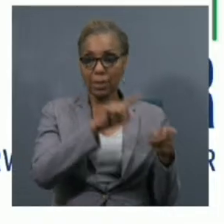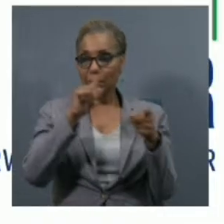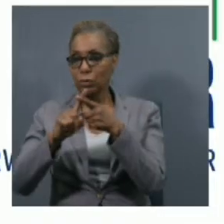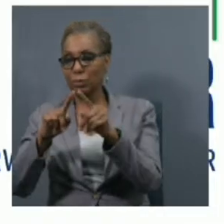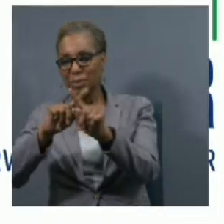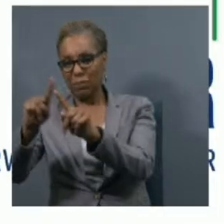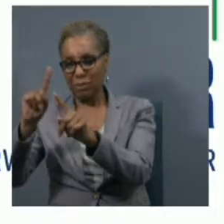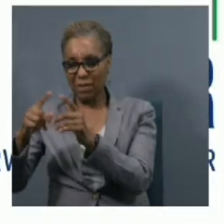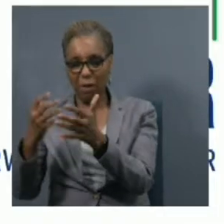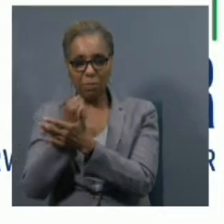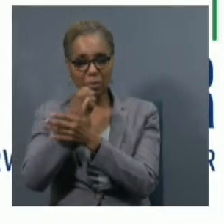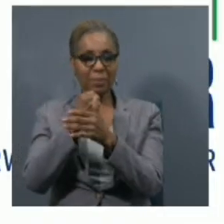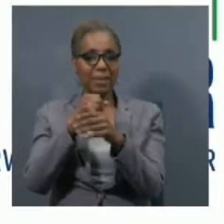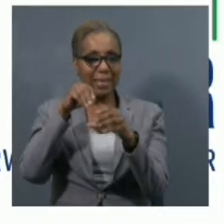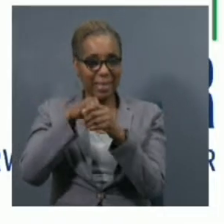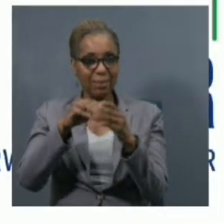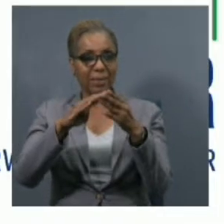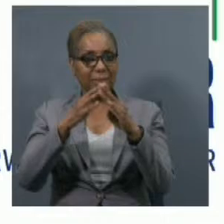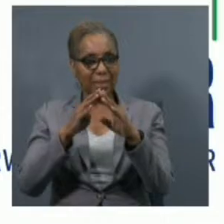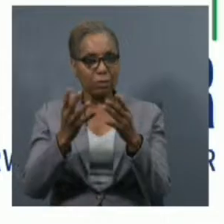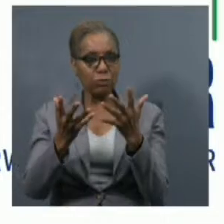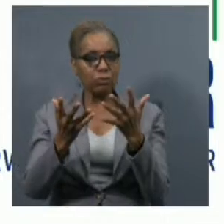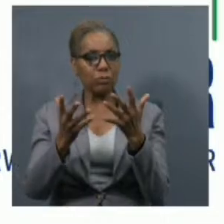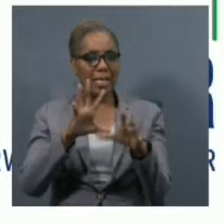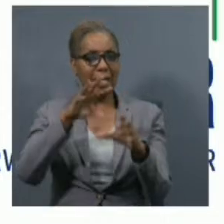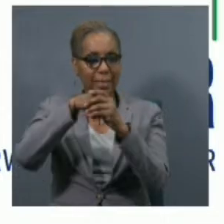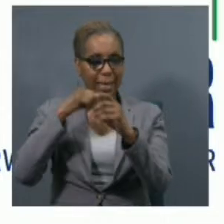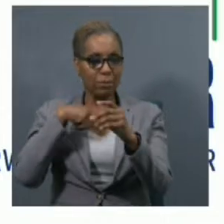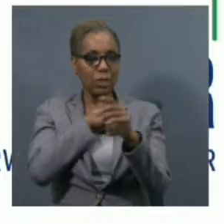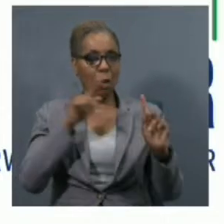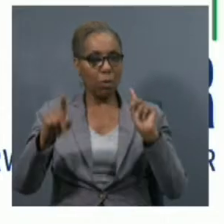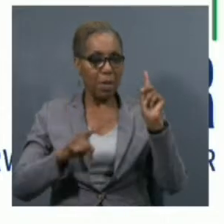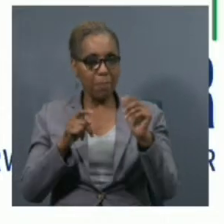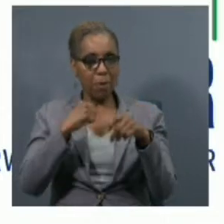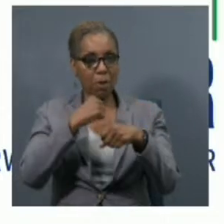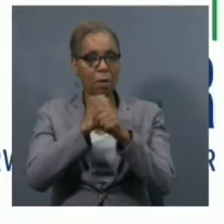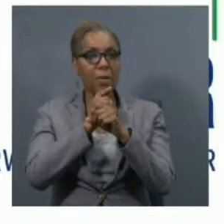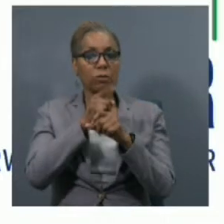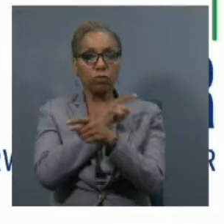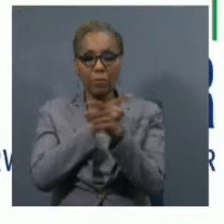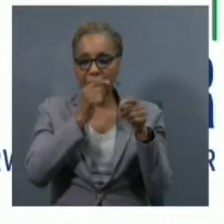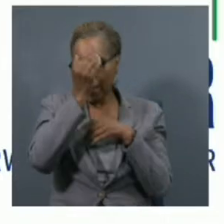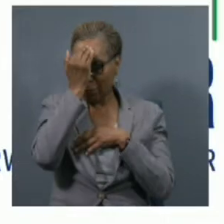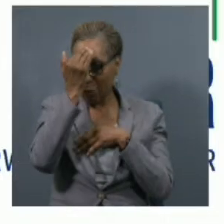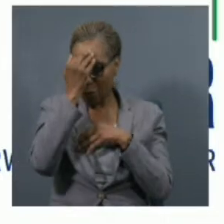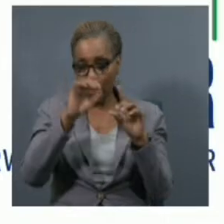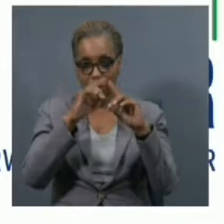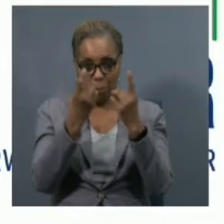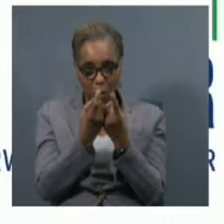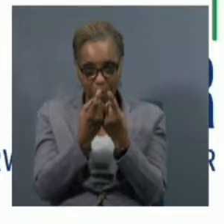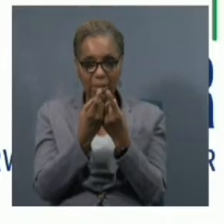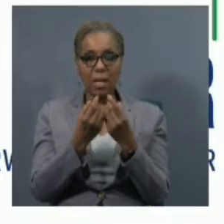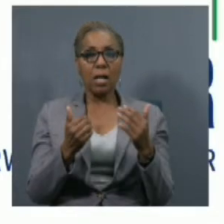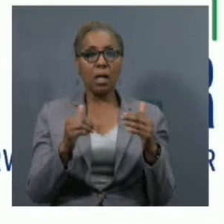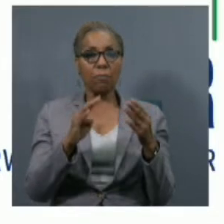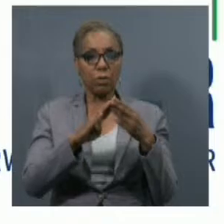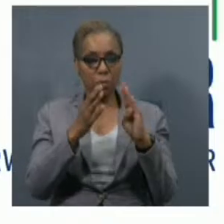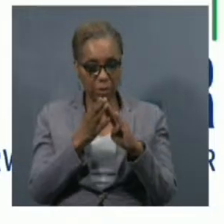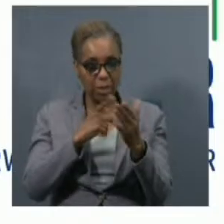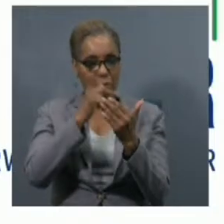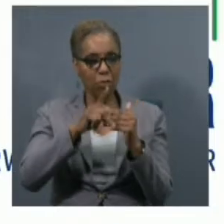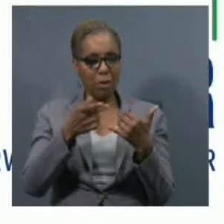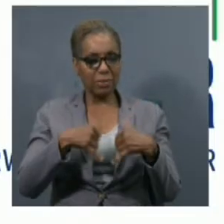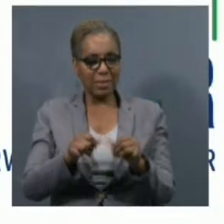different opportunities throughout the city to engage our residents, to make sure that they know that the Department of Community Programs is still